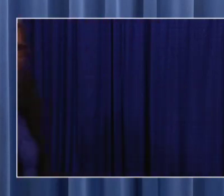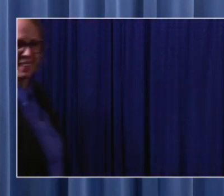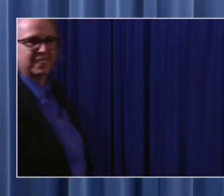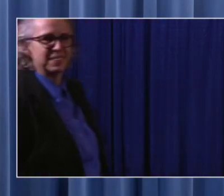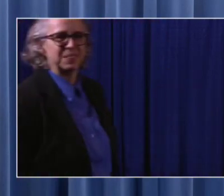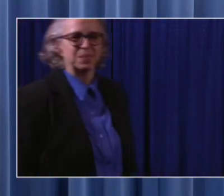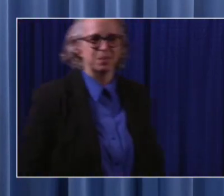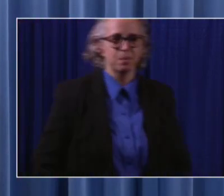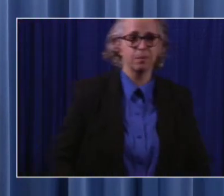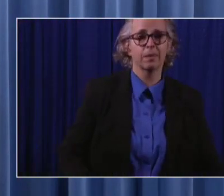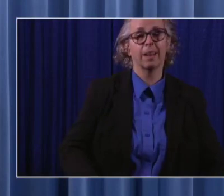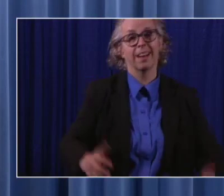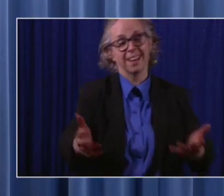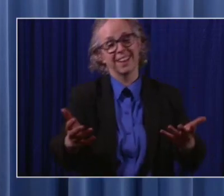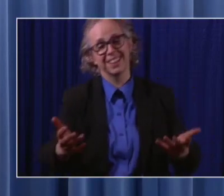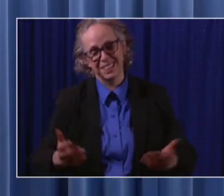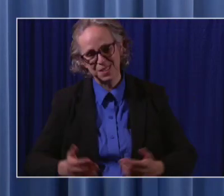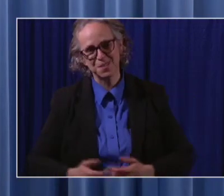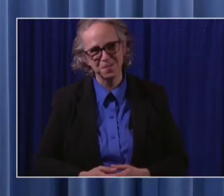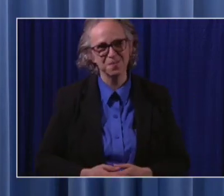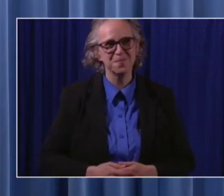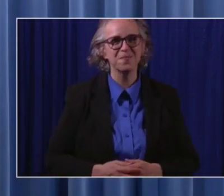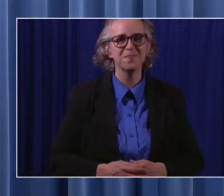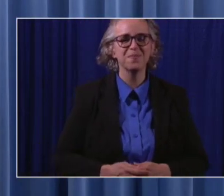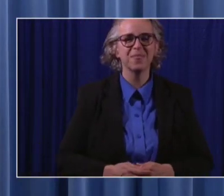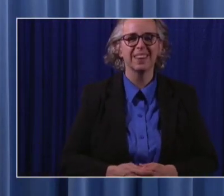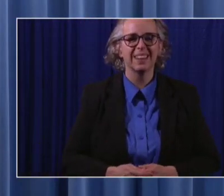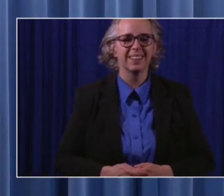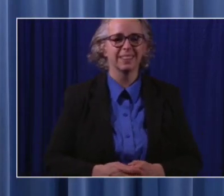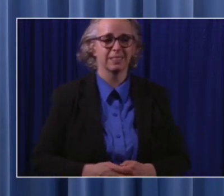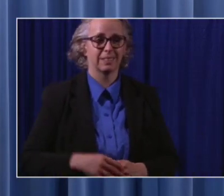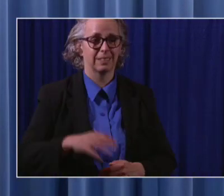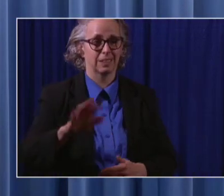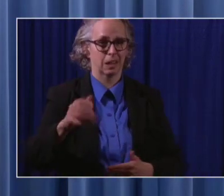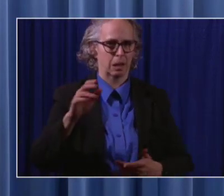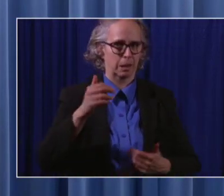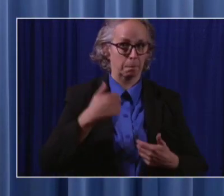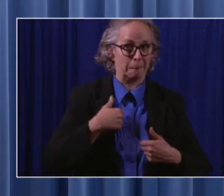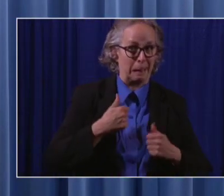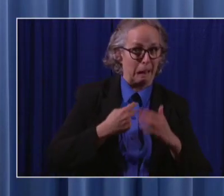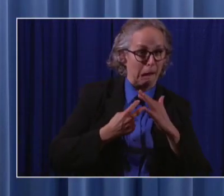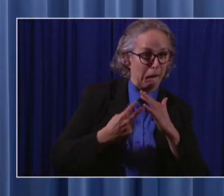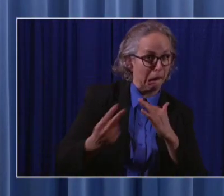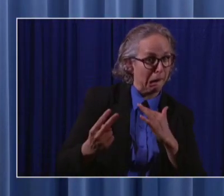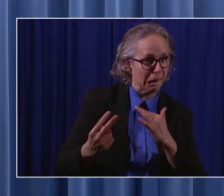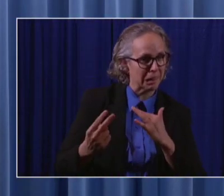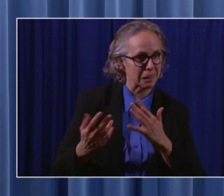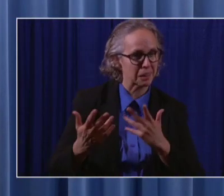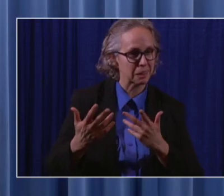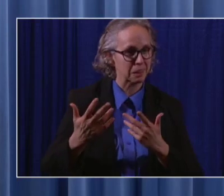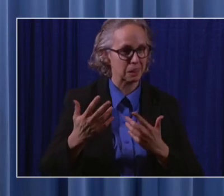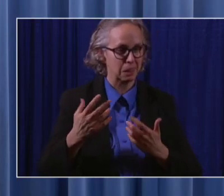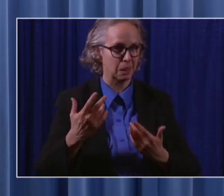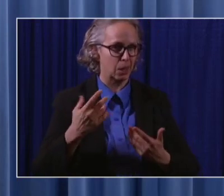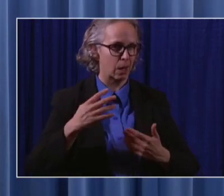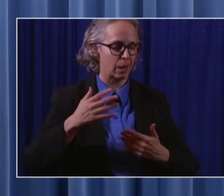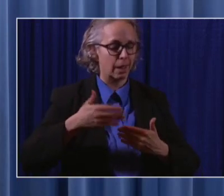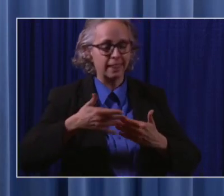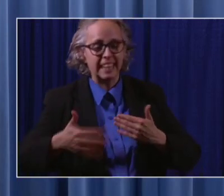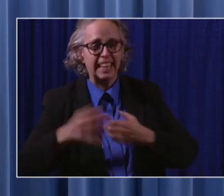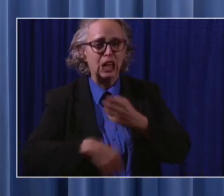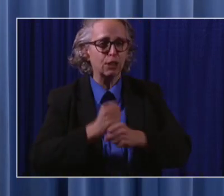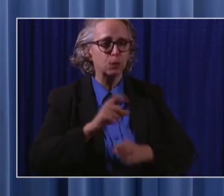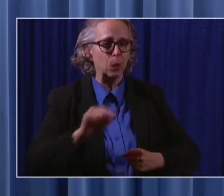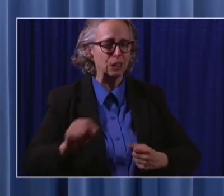Well, as I look at the months ahead, as we continue to fight this virus, having the money to do robust